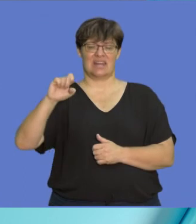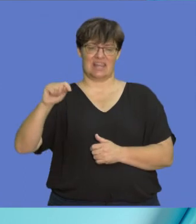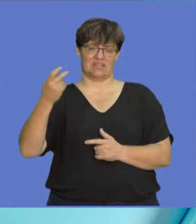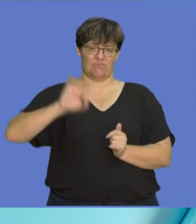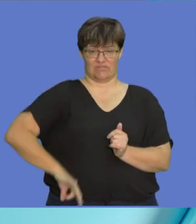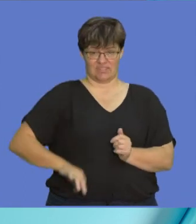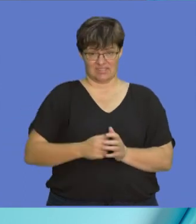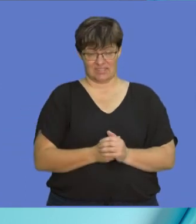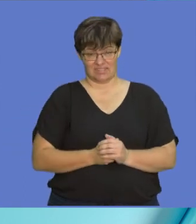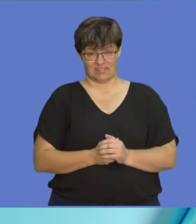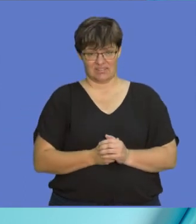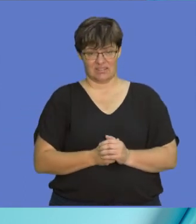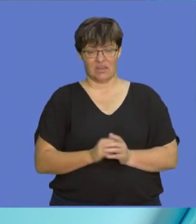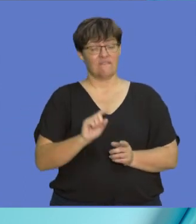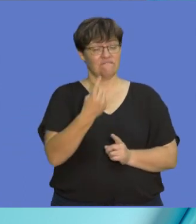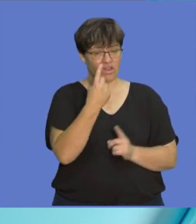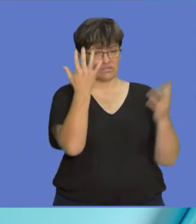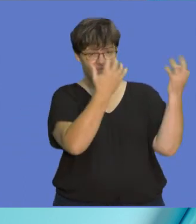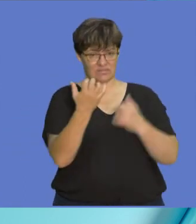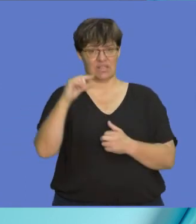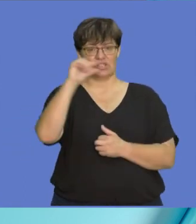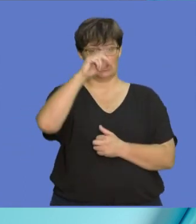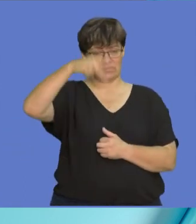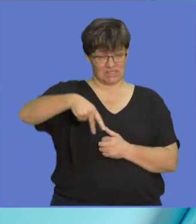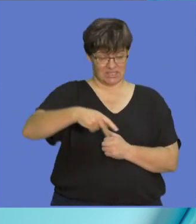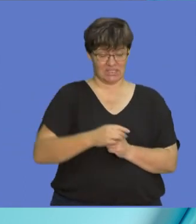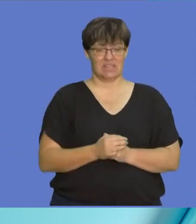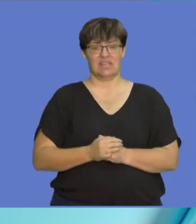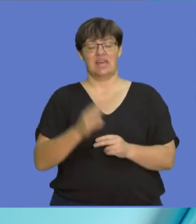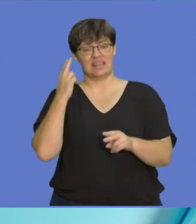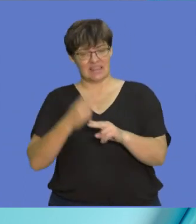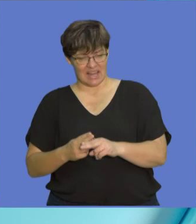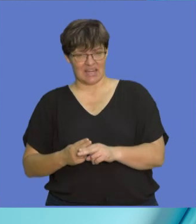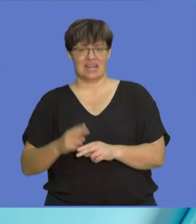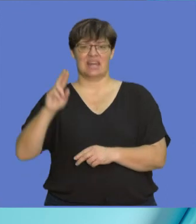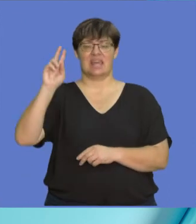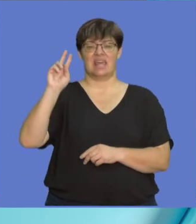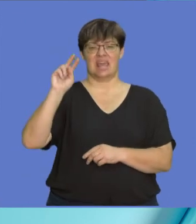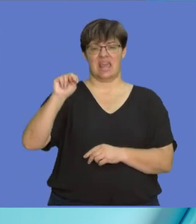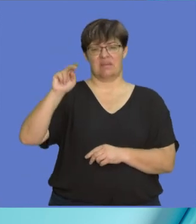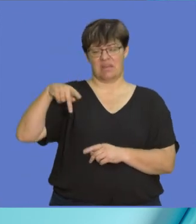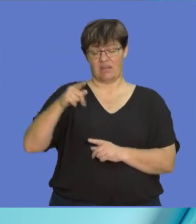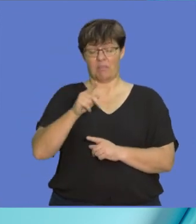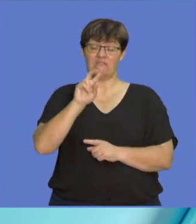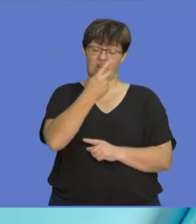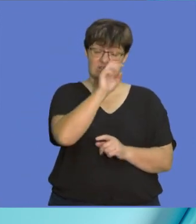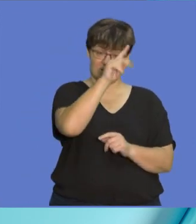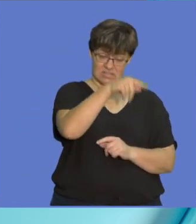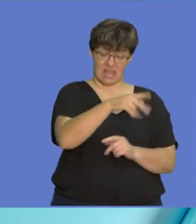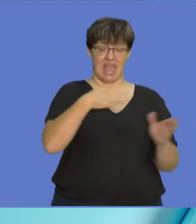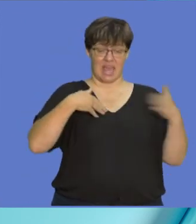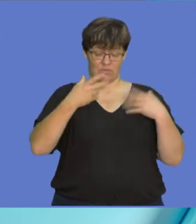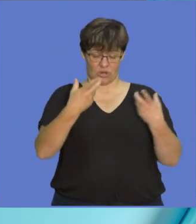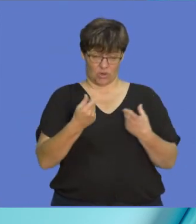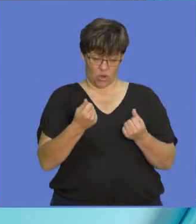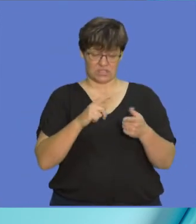there, firstly calculate your GP, which is your gross profit, then you subtract your two admin costs, your admin cost and your selling